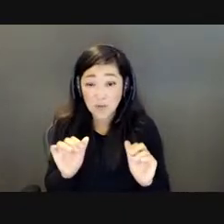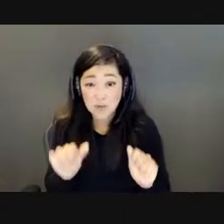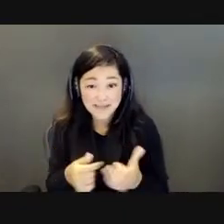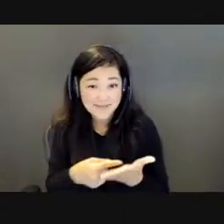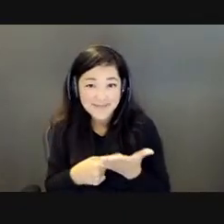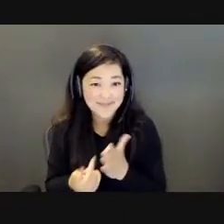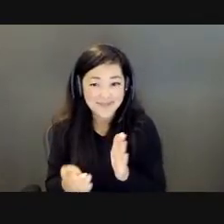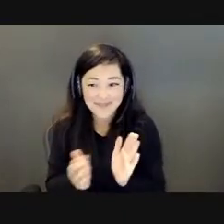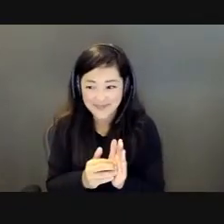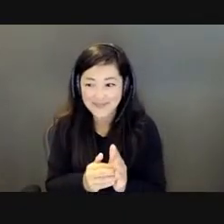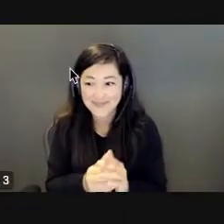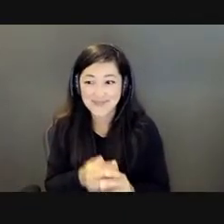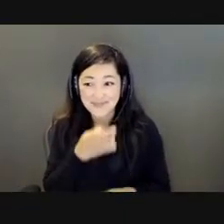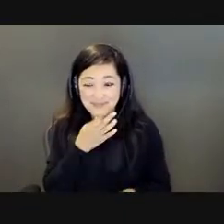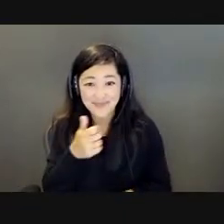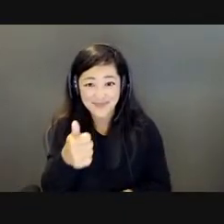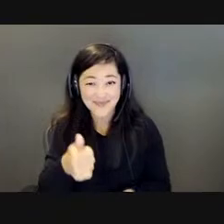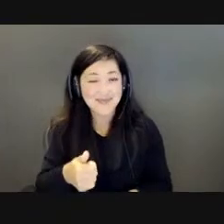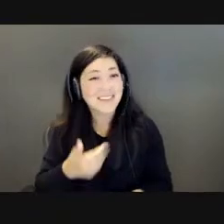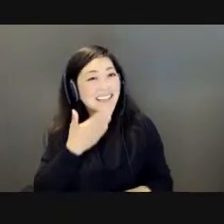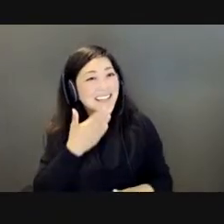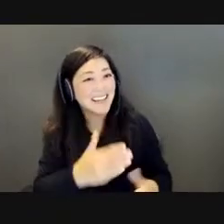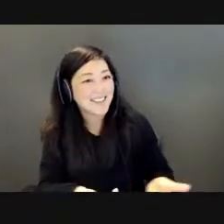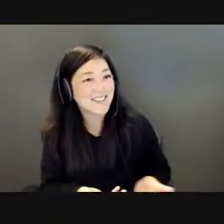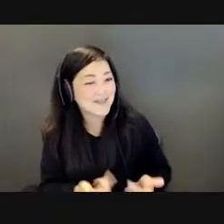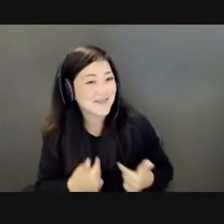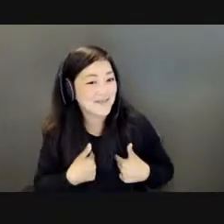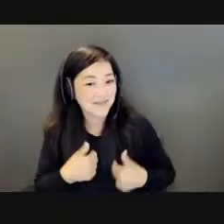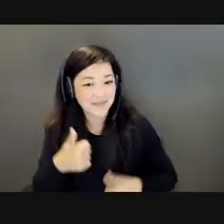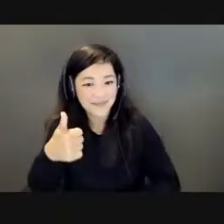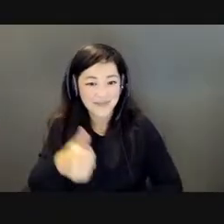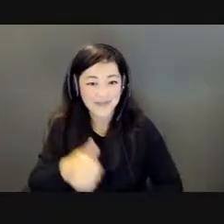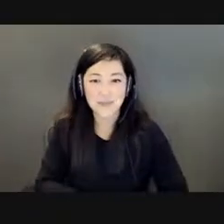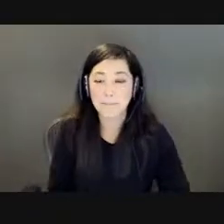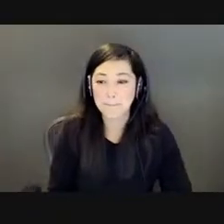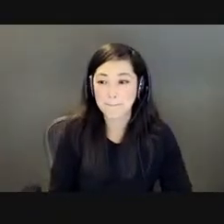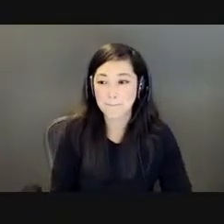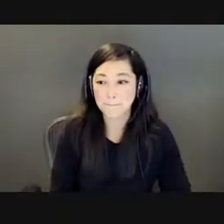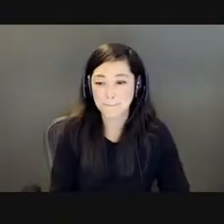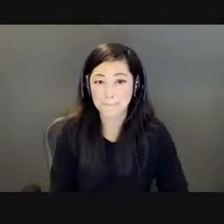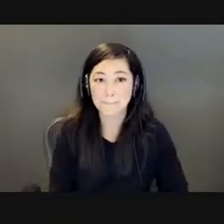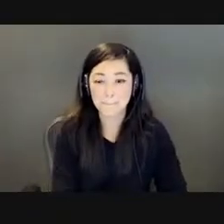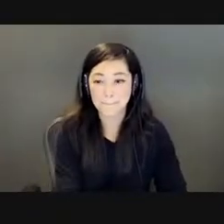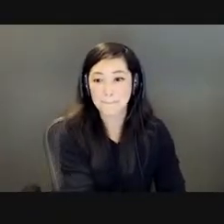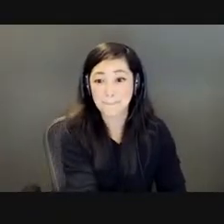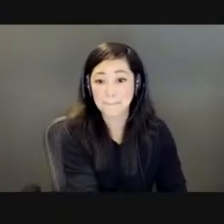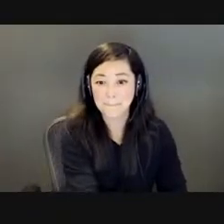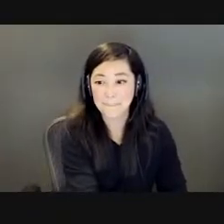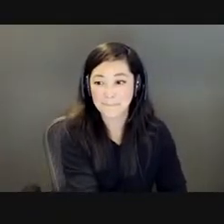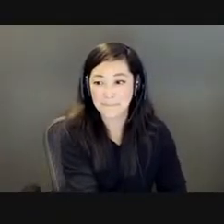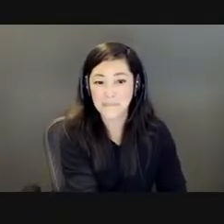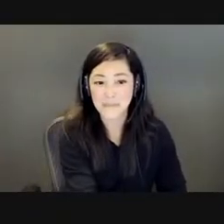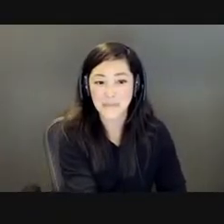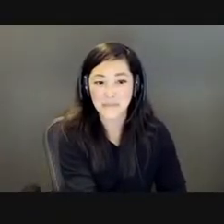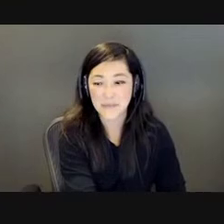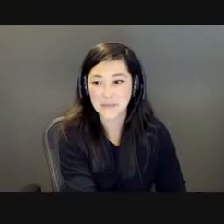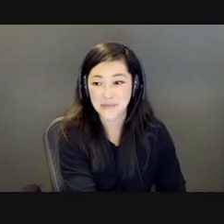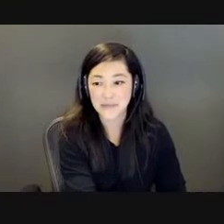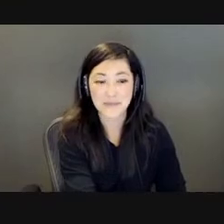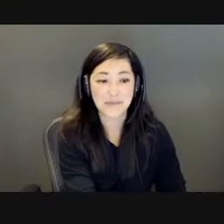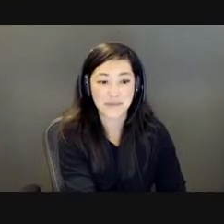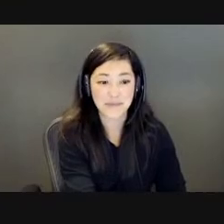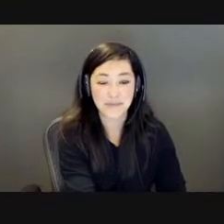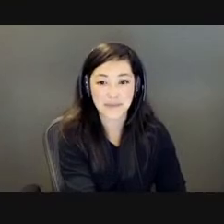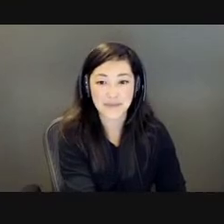soon. Thanks for having me. Thanks. All right, our next